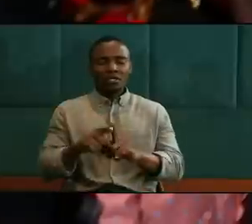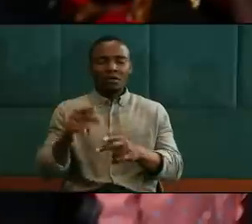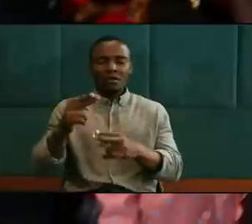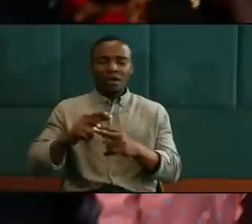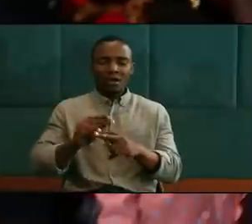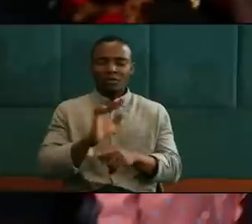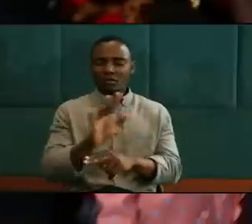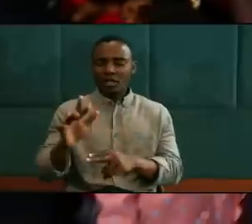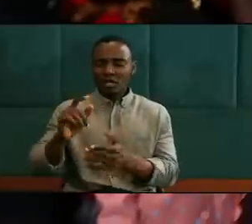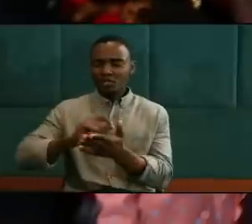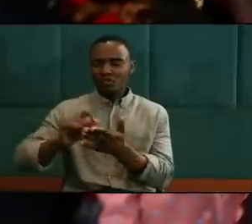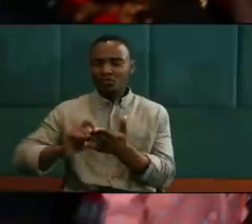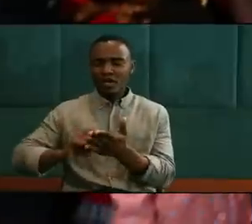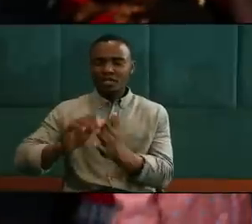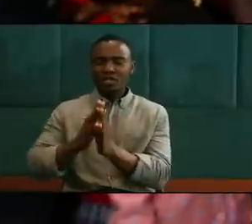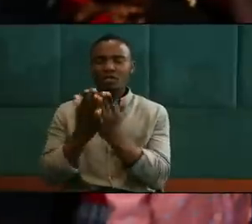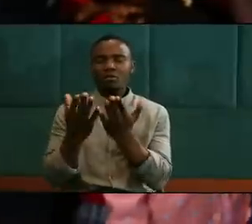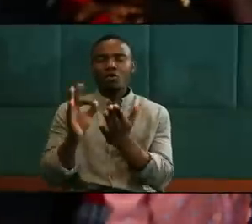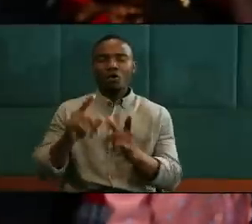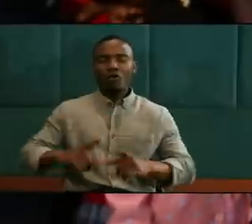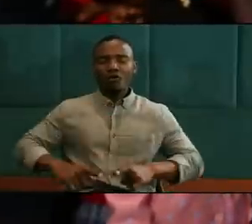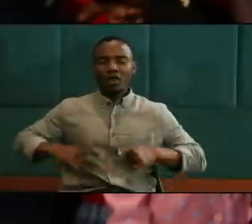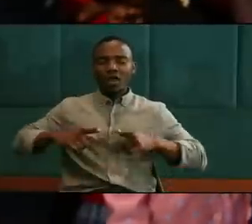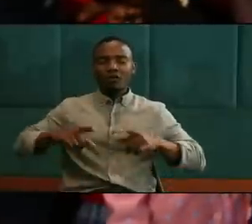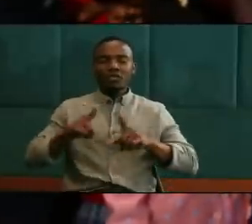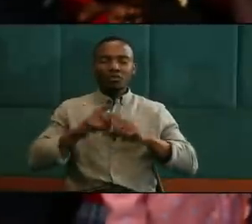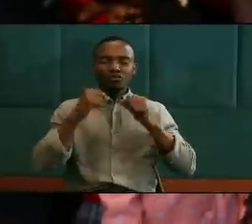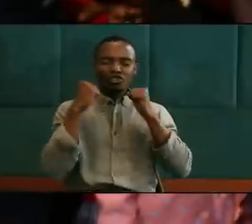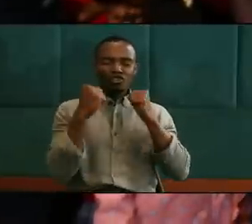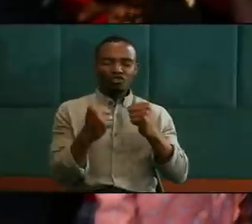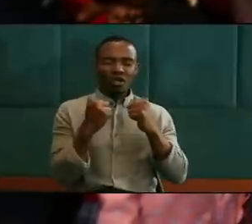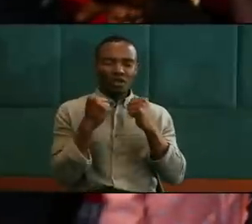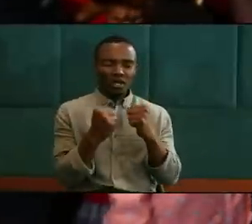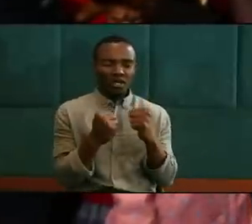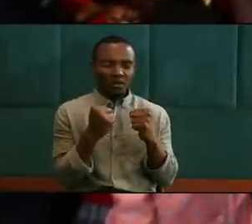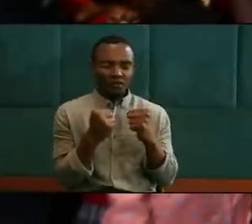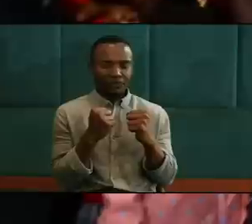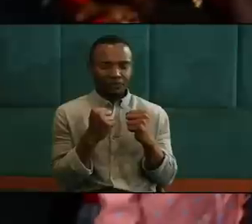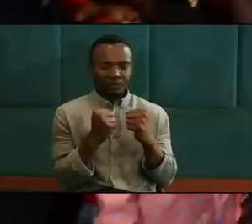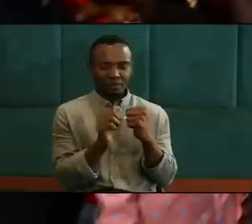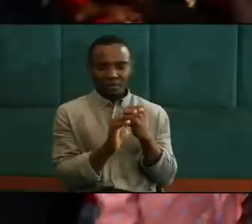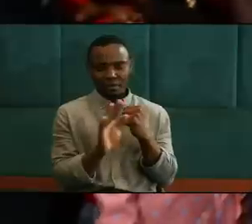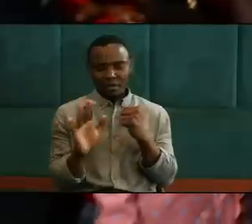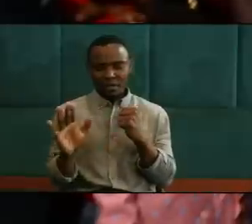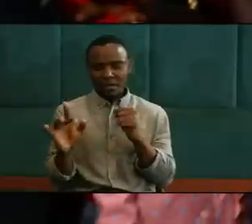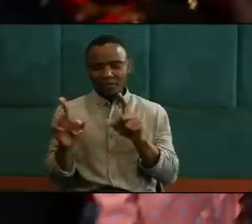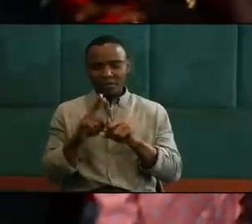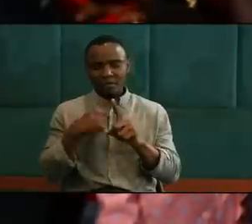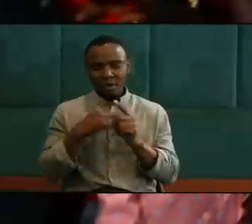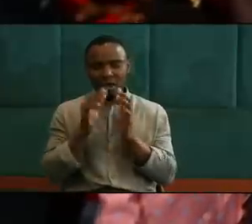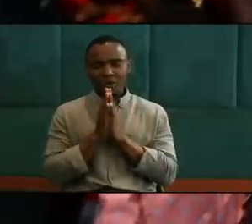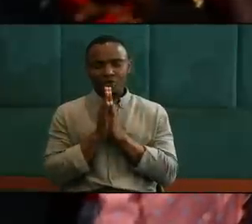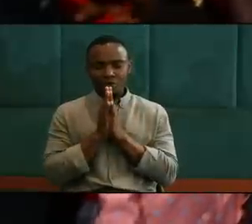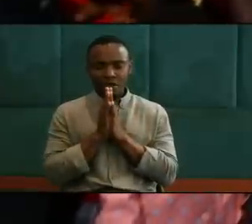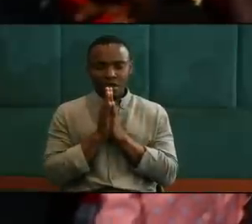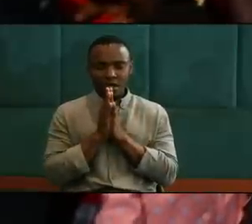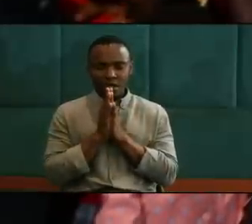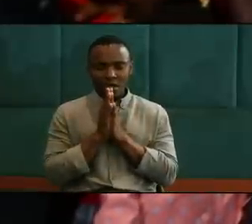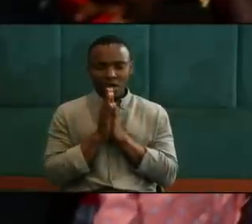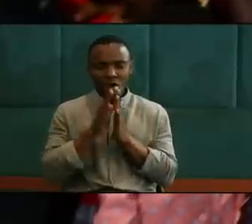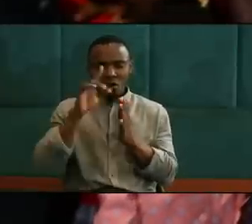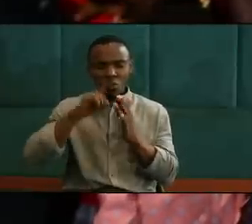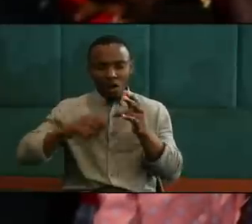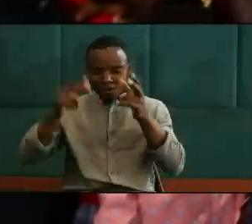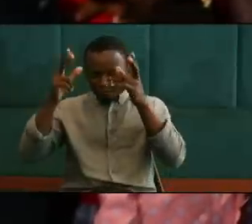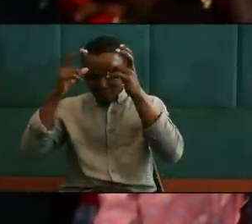anew in the books of life. Strengthen them, Lord, and I pray that what the evil